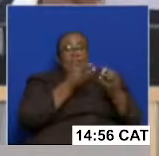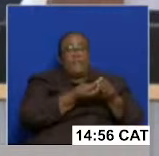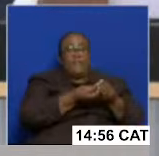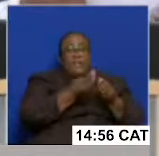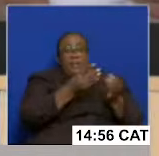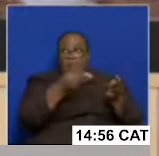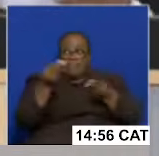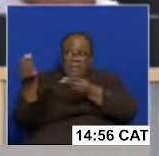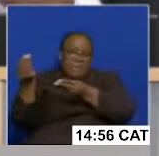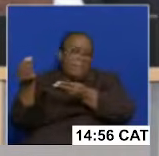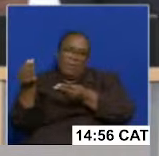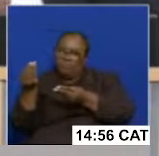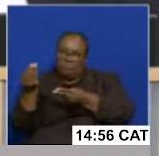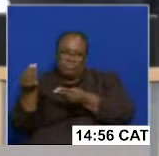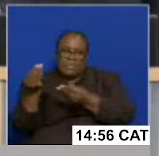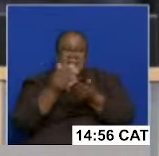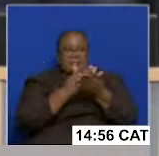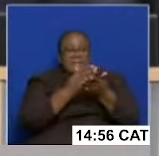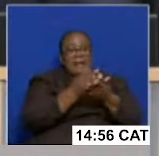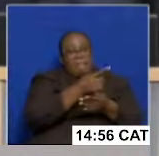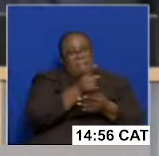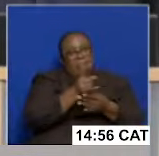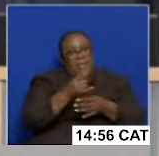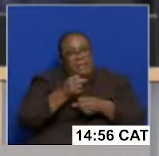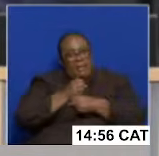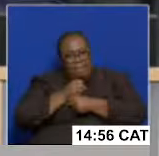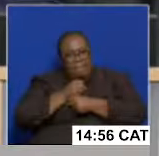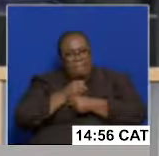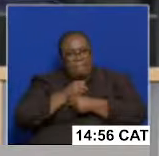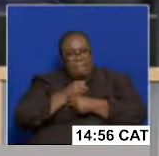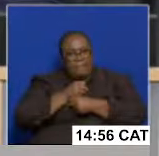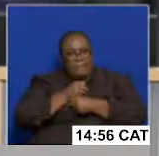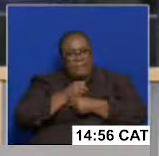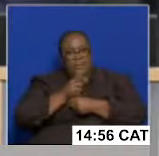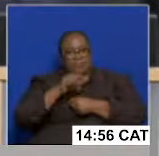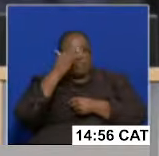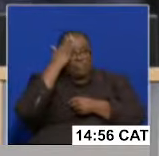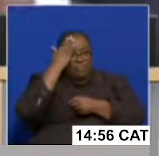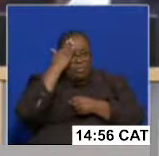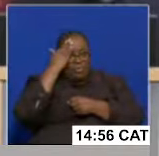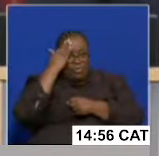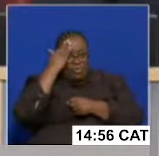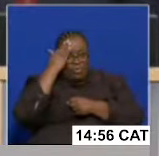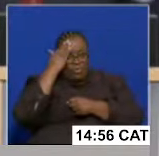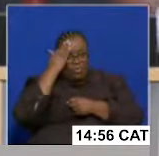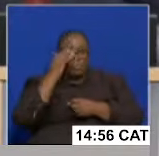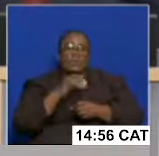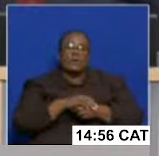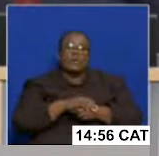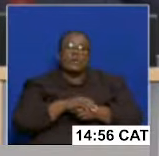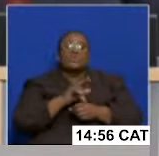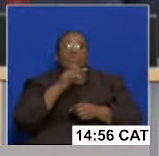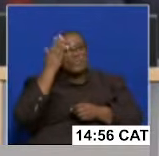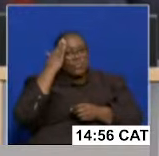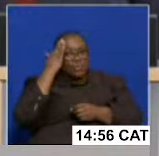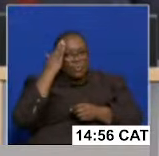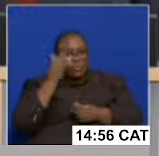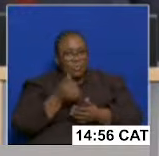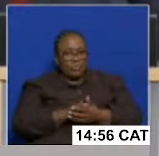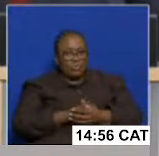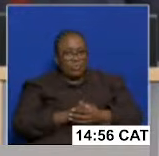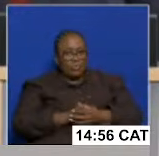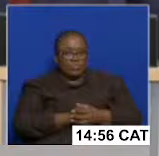keep some You know that? in the car. Okay, so you know that.